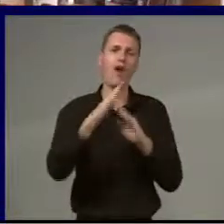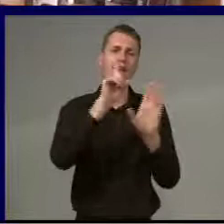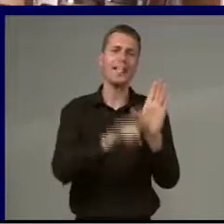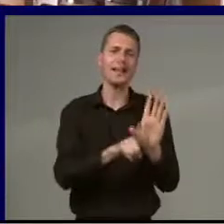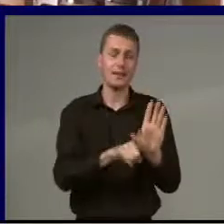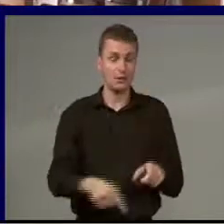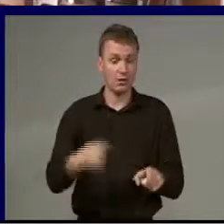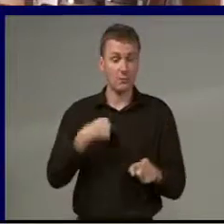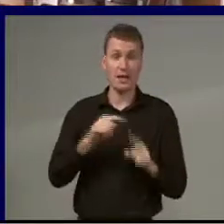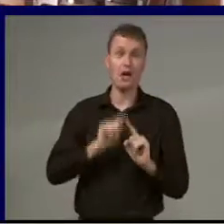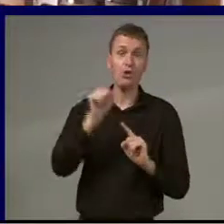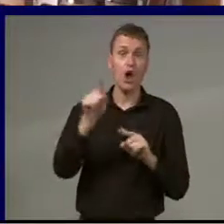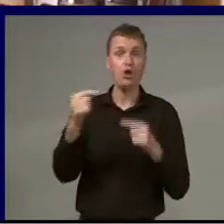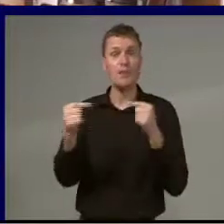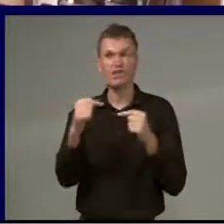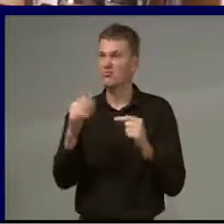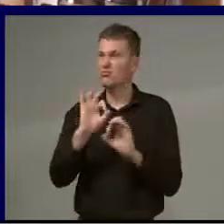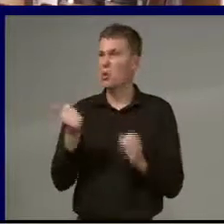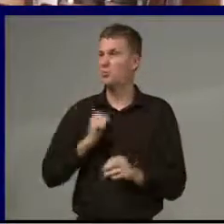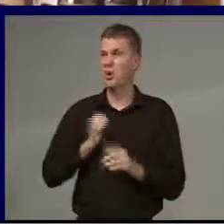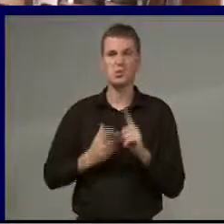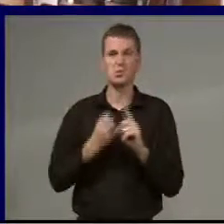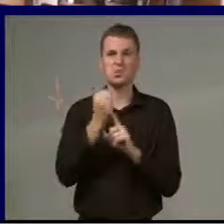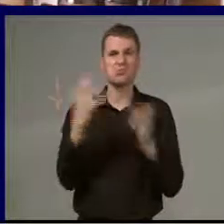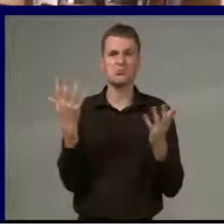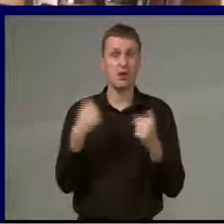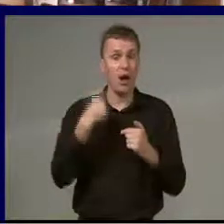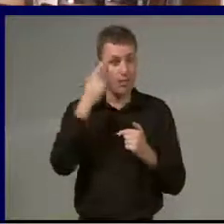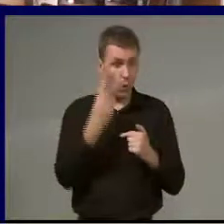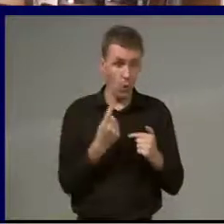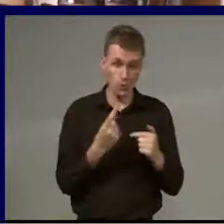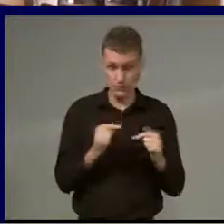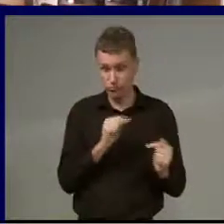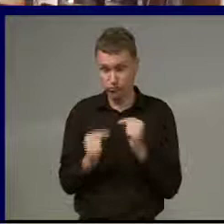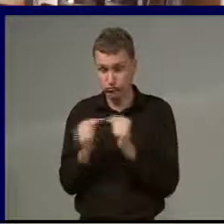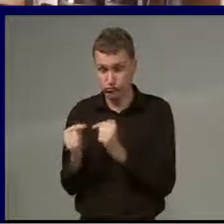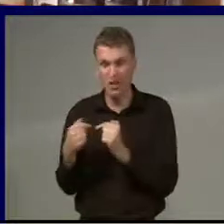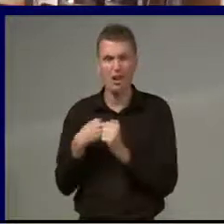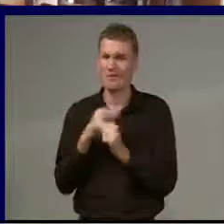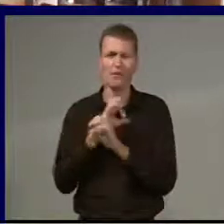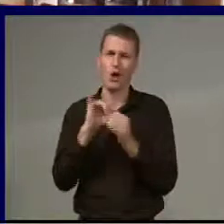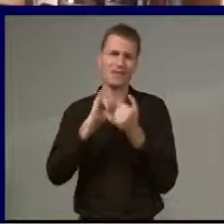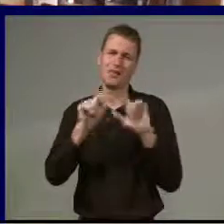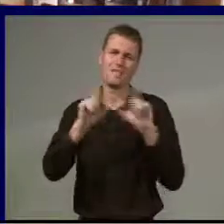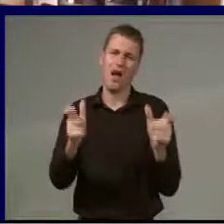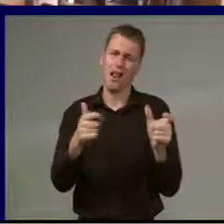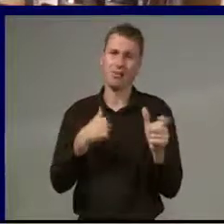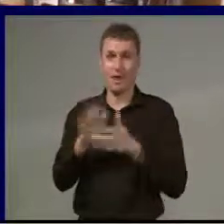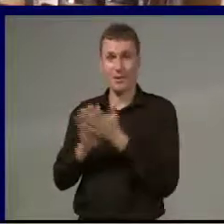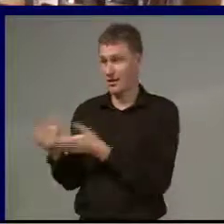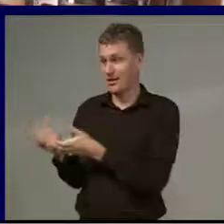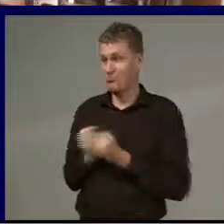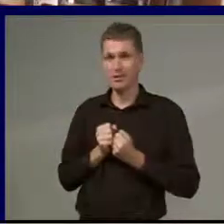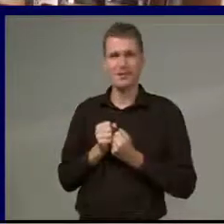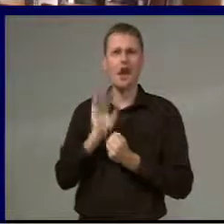of expected that I would have heaps of time after prelims, kind of assuming I wouldn't get through to semi. So I took lots of homework with me because